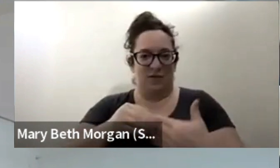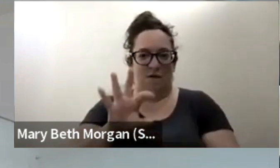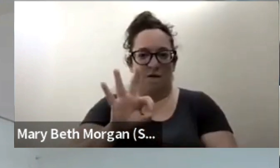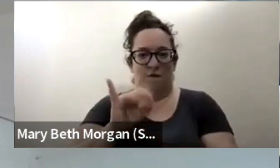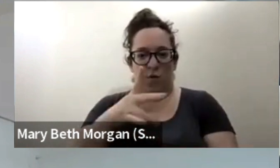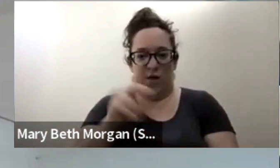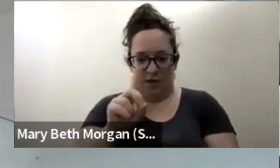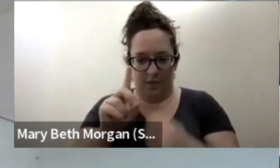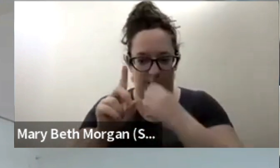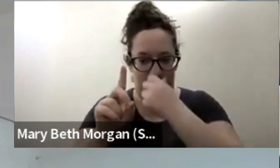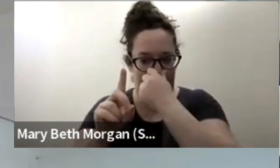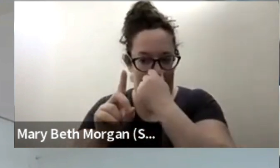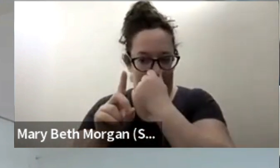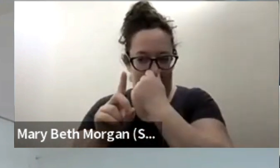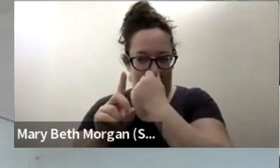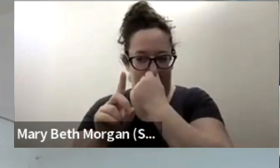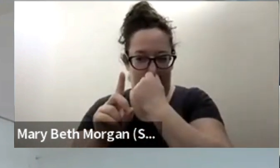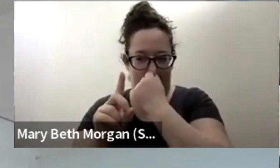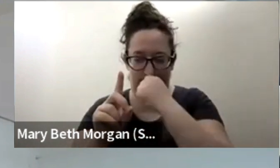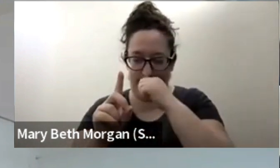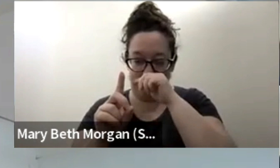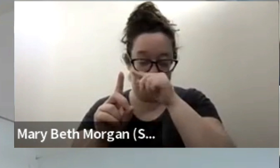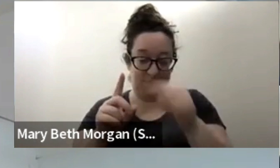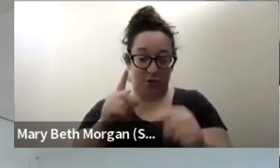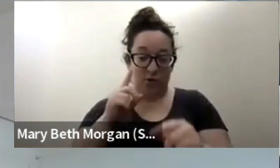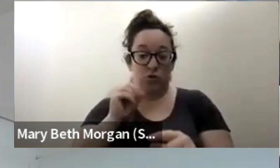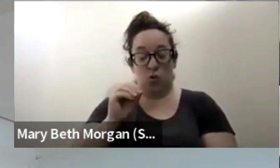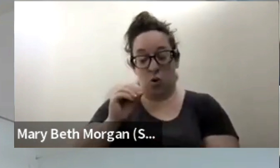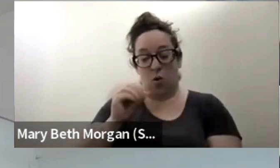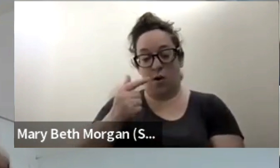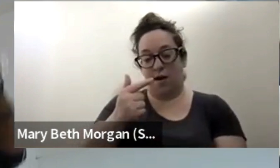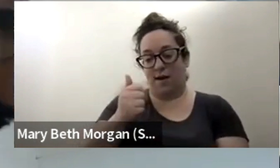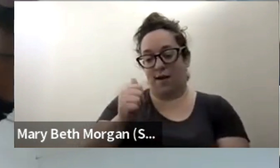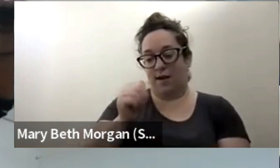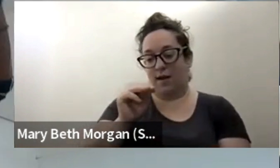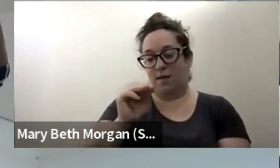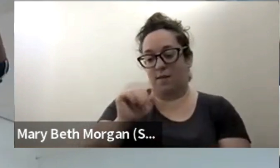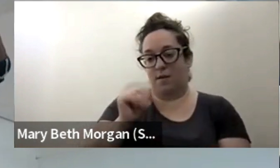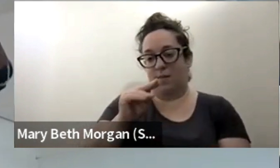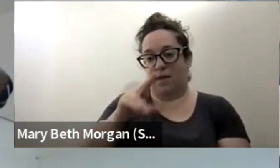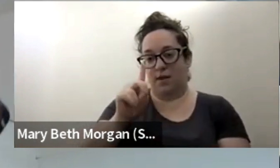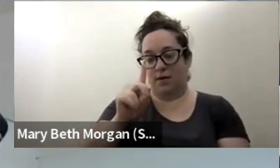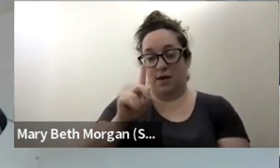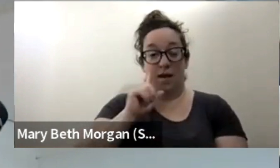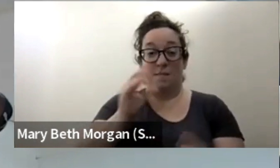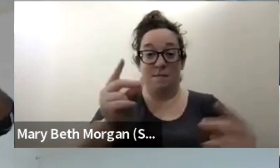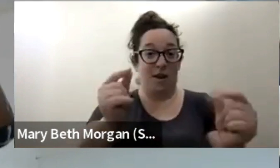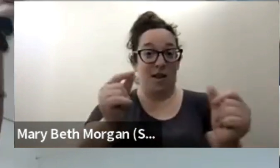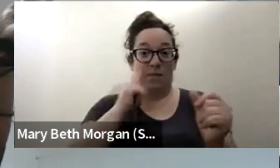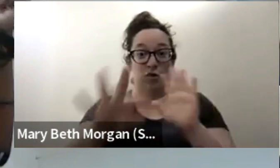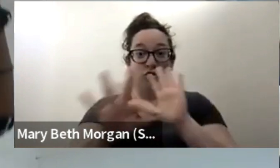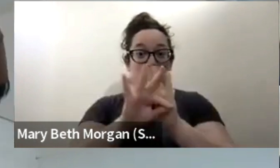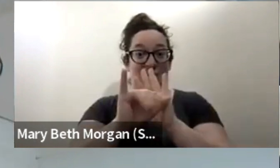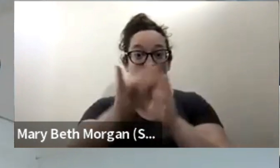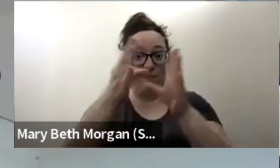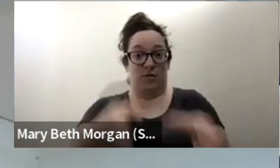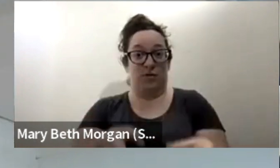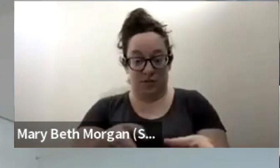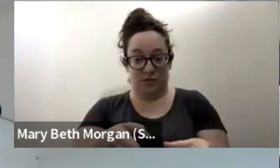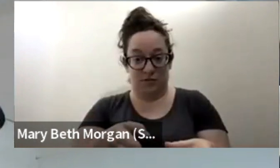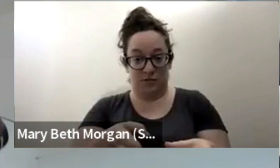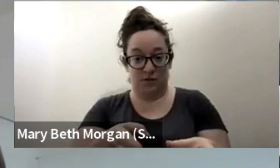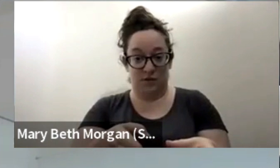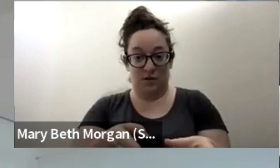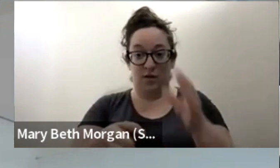right? And so Ganymede is immediately, by choosing that person, Shakespeare choosing